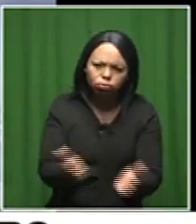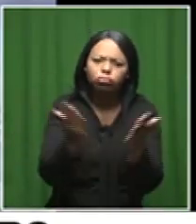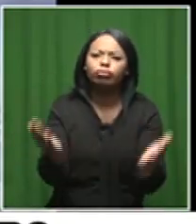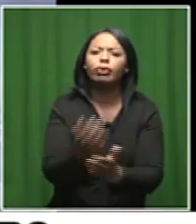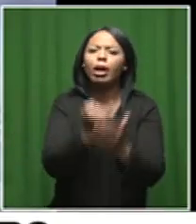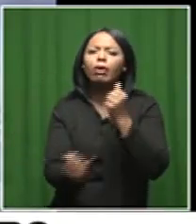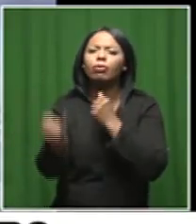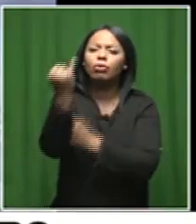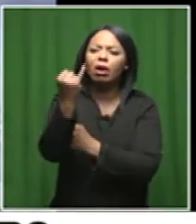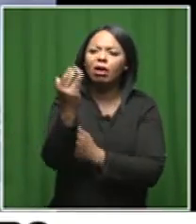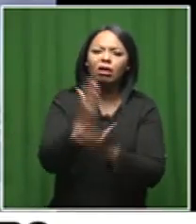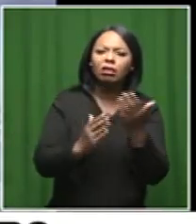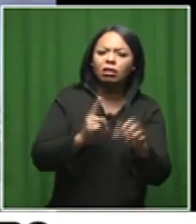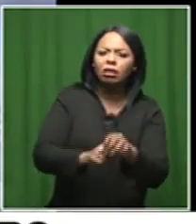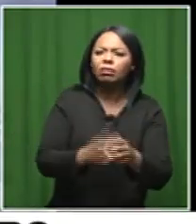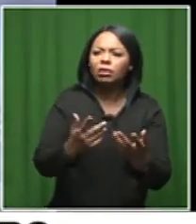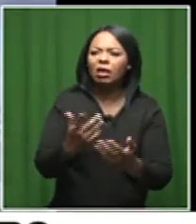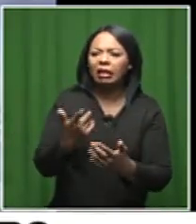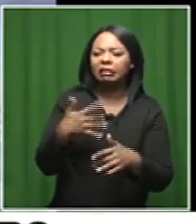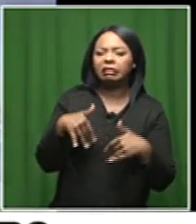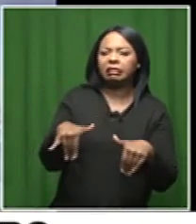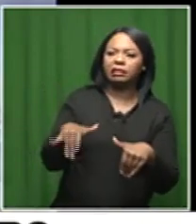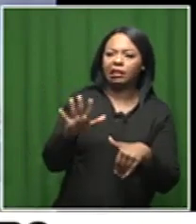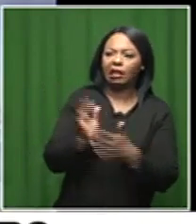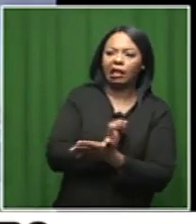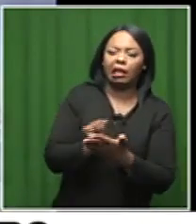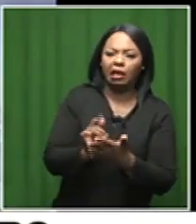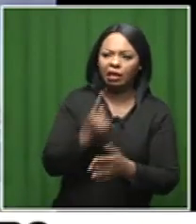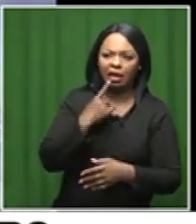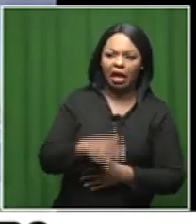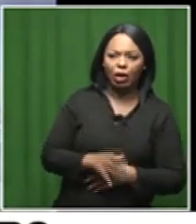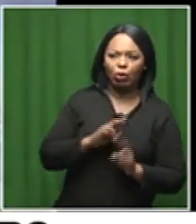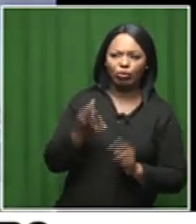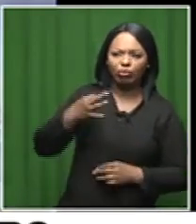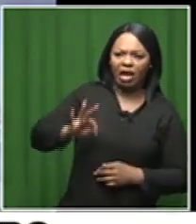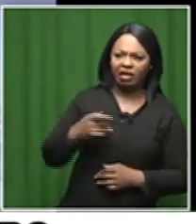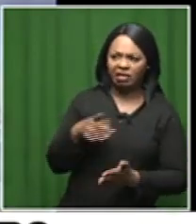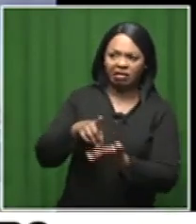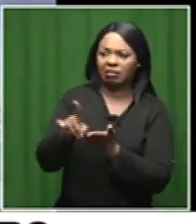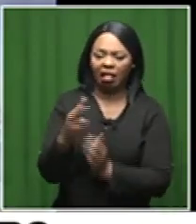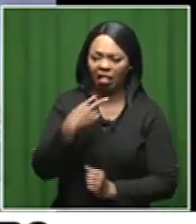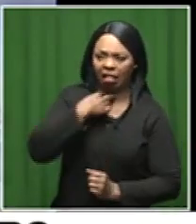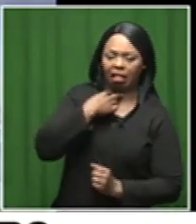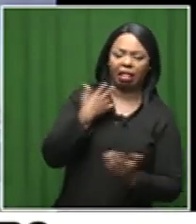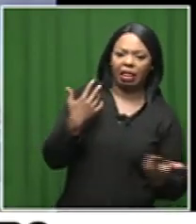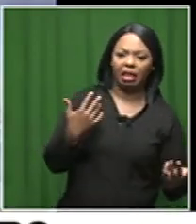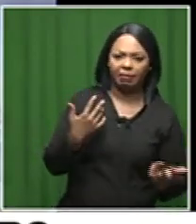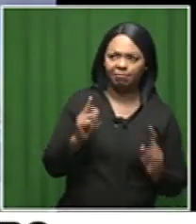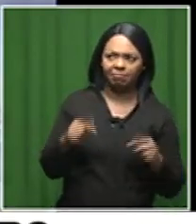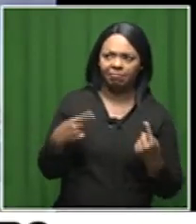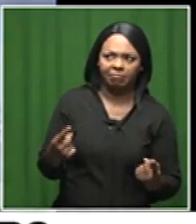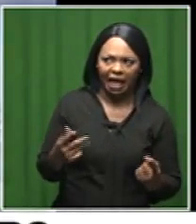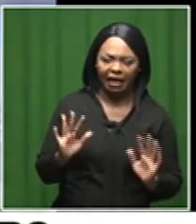that are either not eligible to sign up or feel this is not right for them, to become donors at that point in time, to